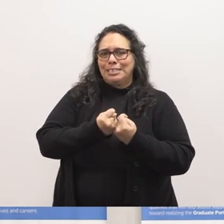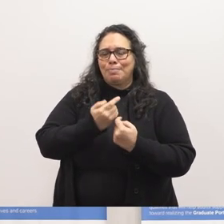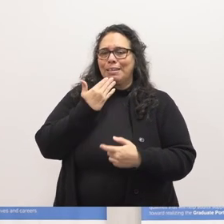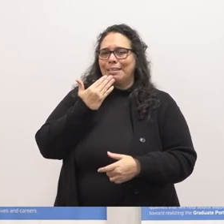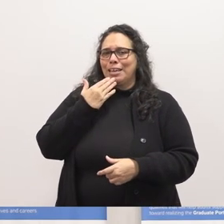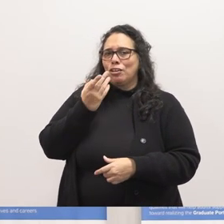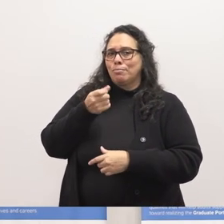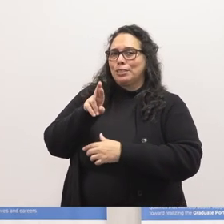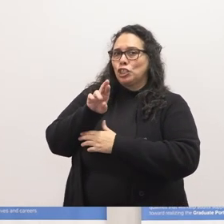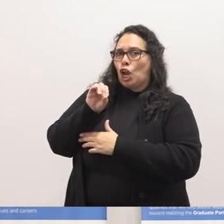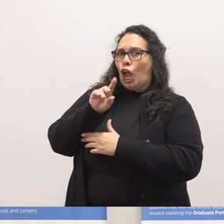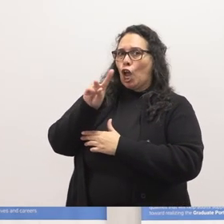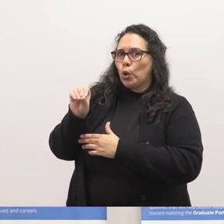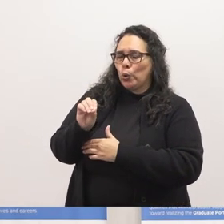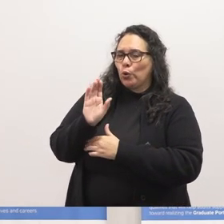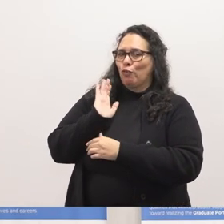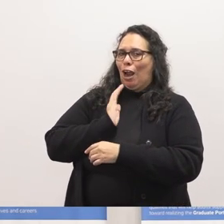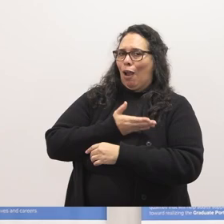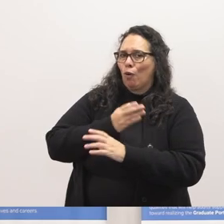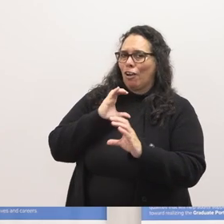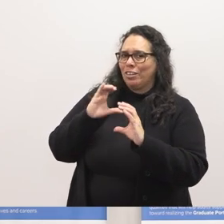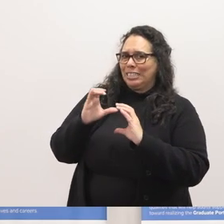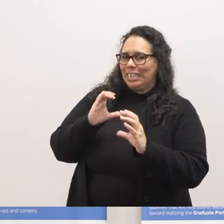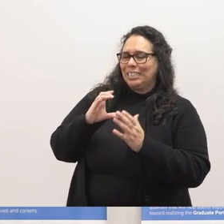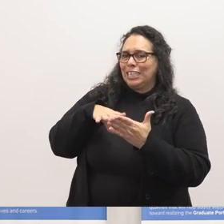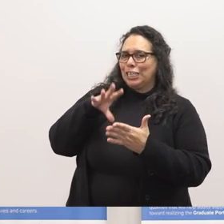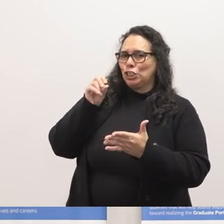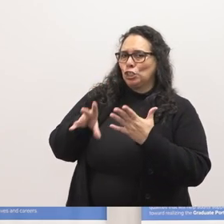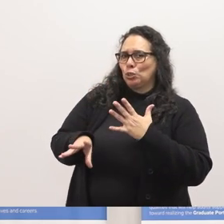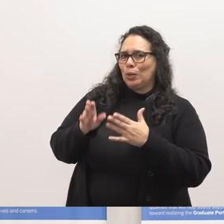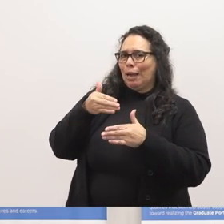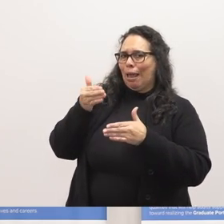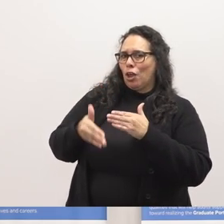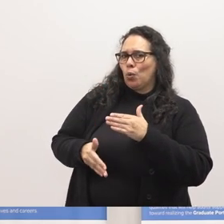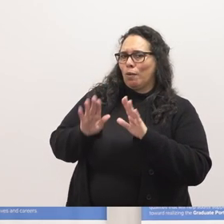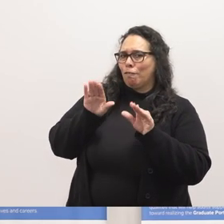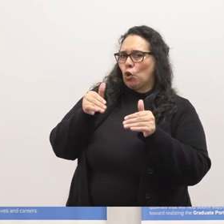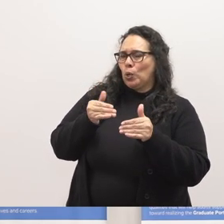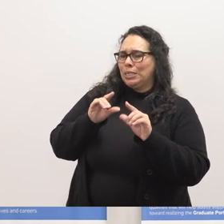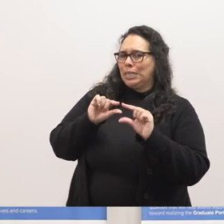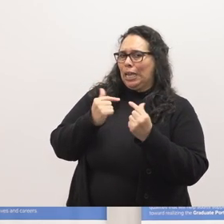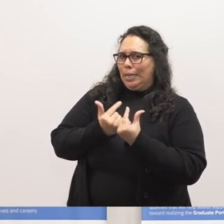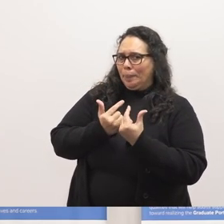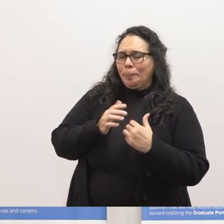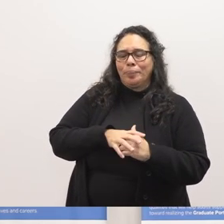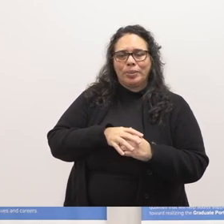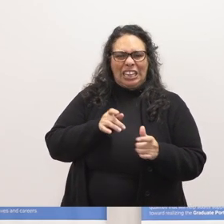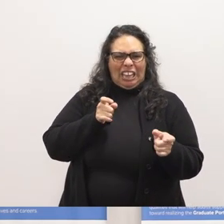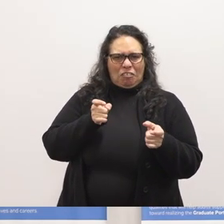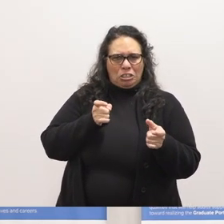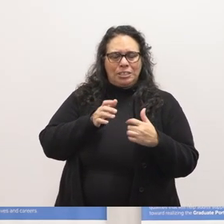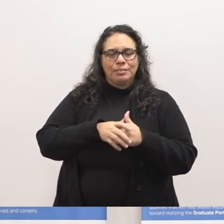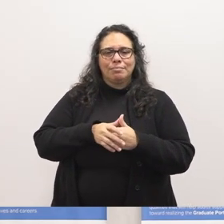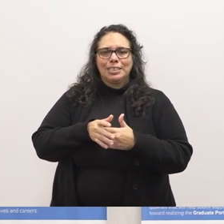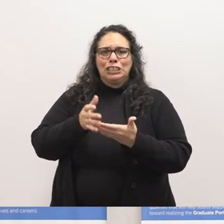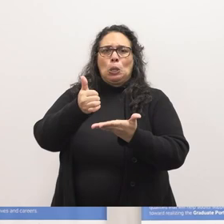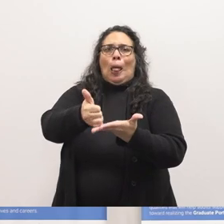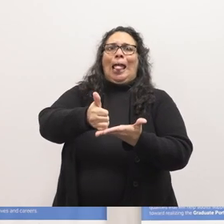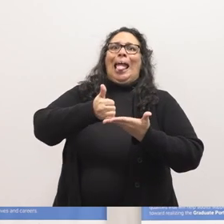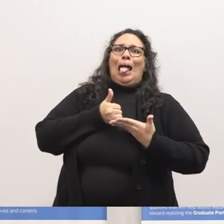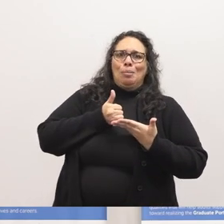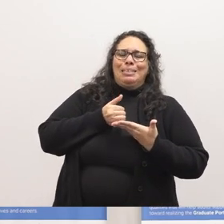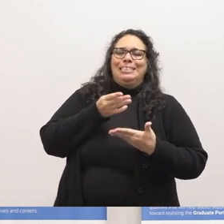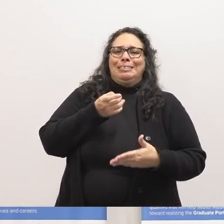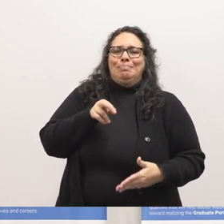our conversations in those student outcomes focused governance team meetings. So sort of help us, Mr. Moskowitz,